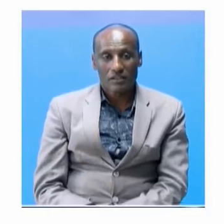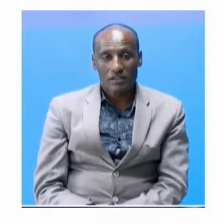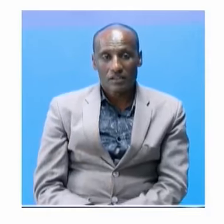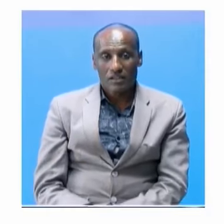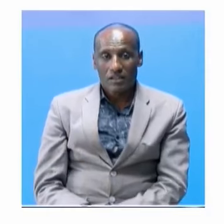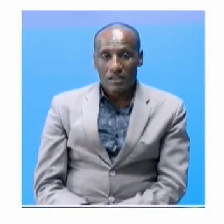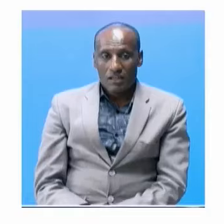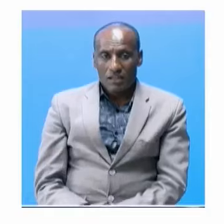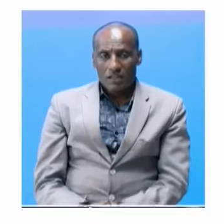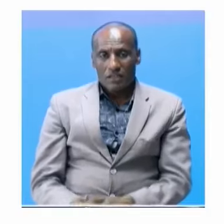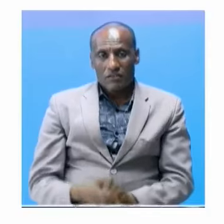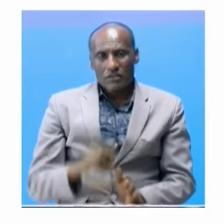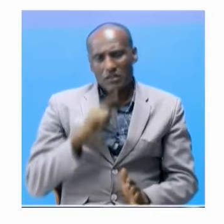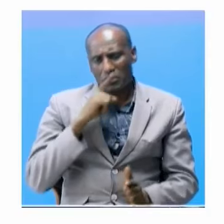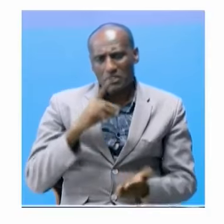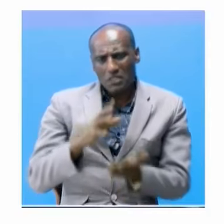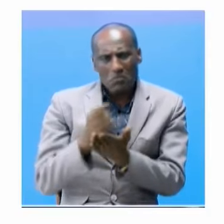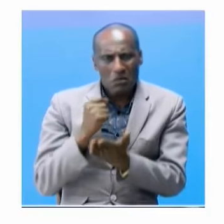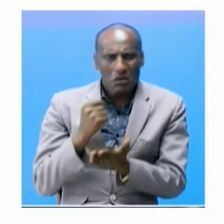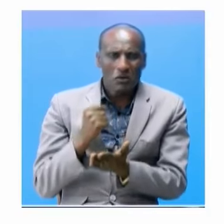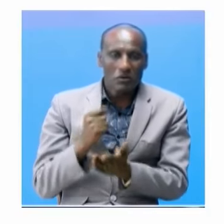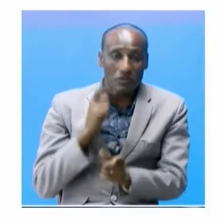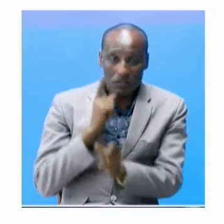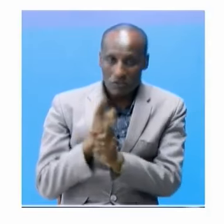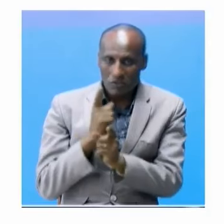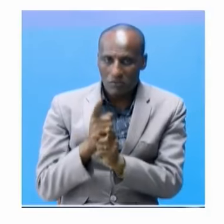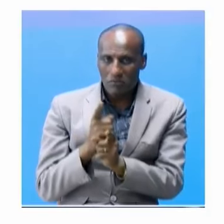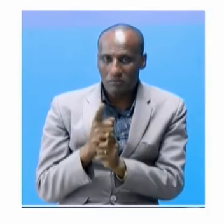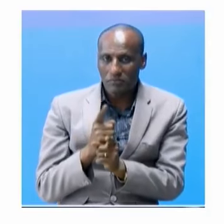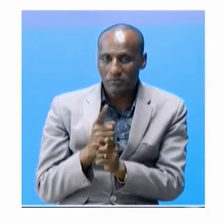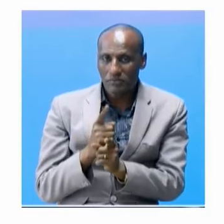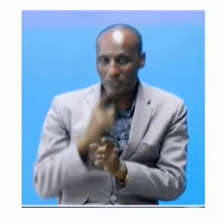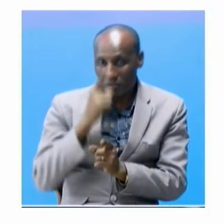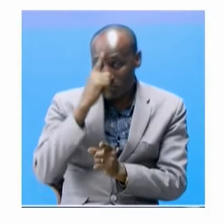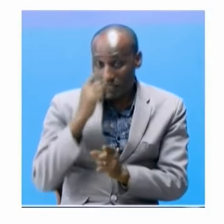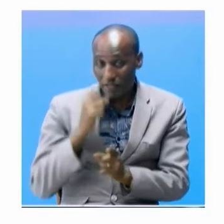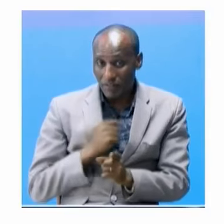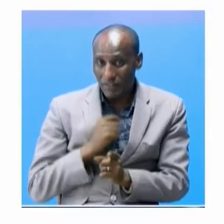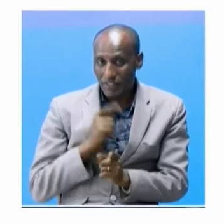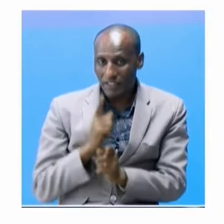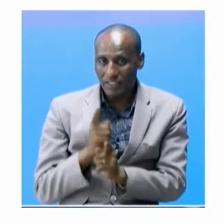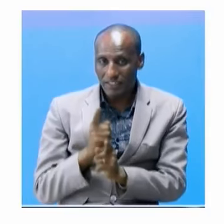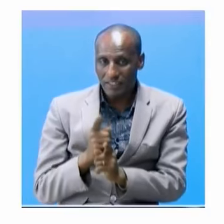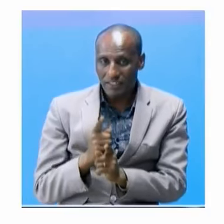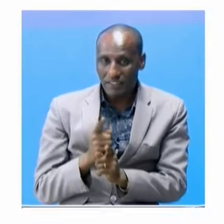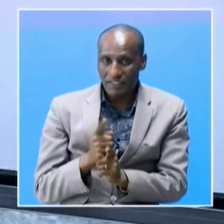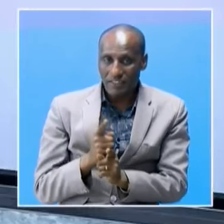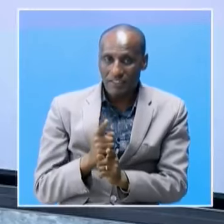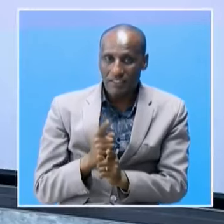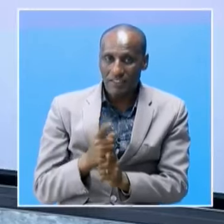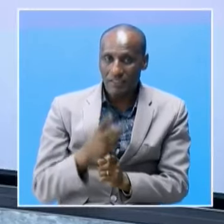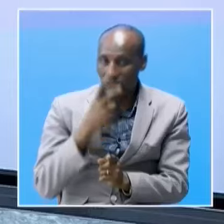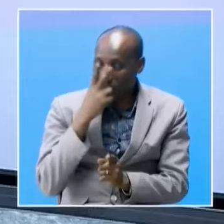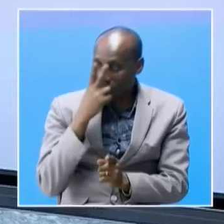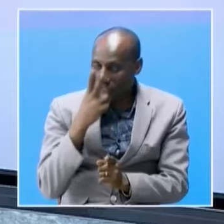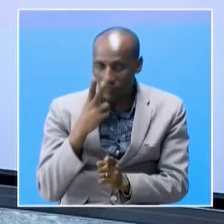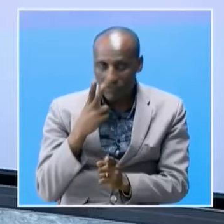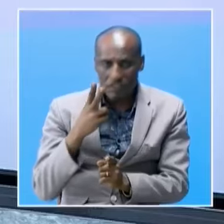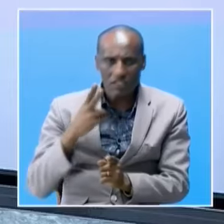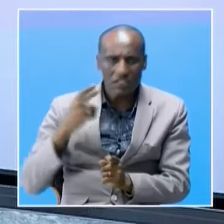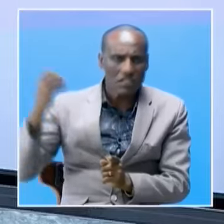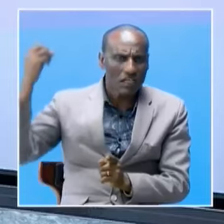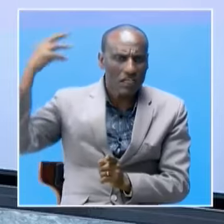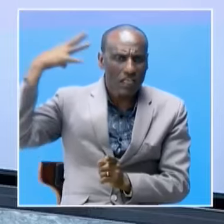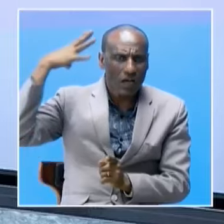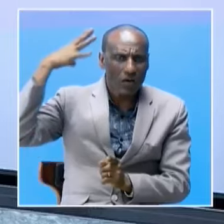are somehow sure, or if you believe that, for example, for the first one, if you have seen clouds, yes,